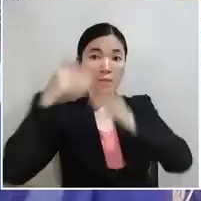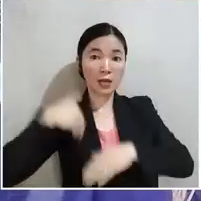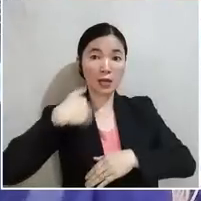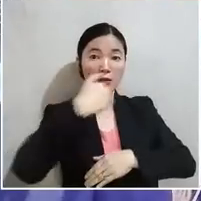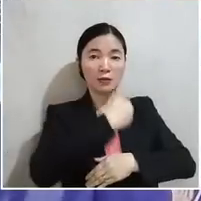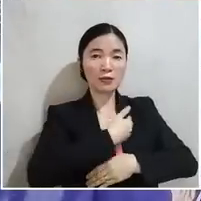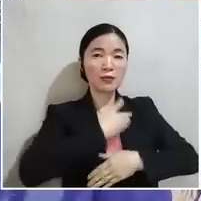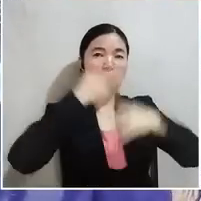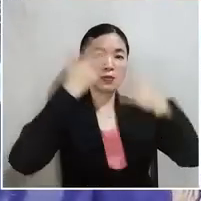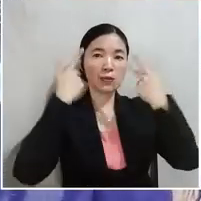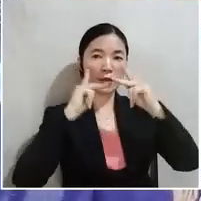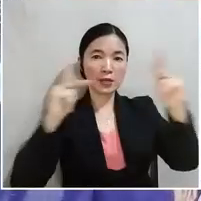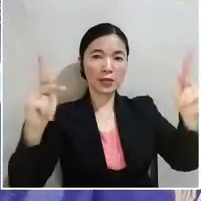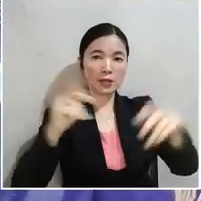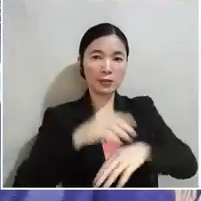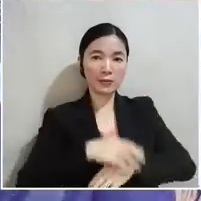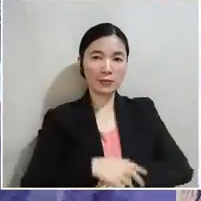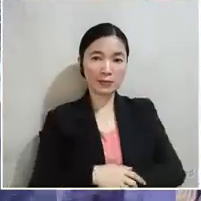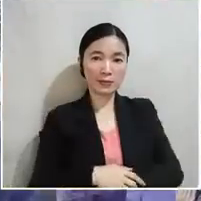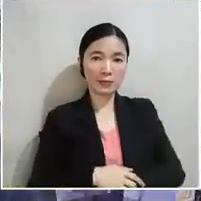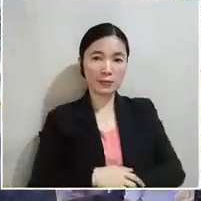acclaim.